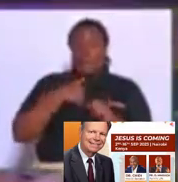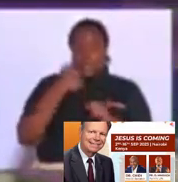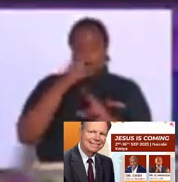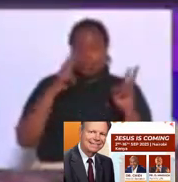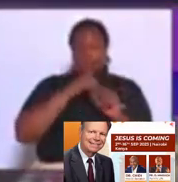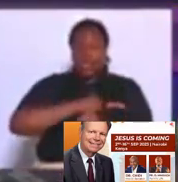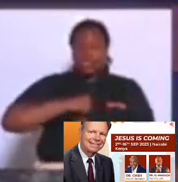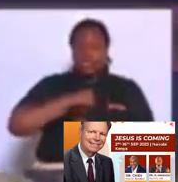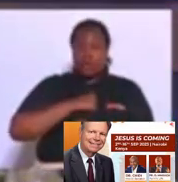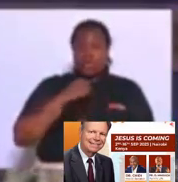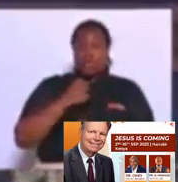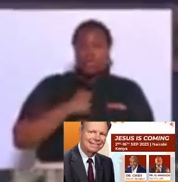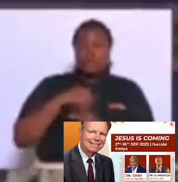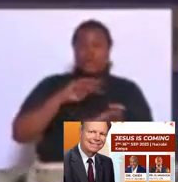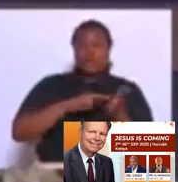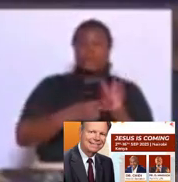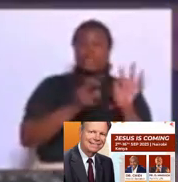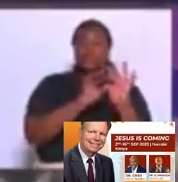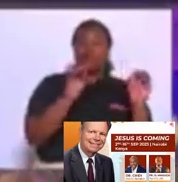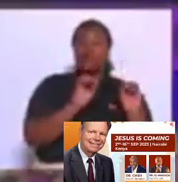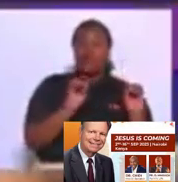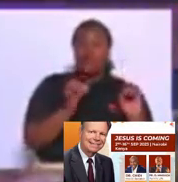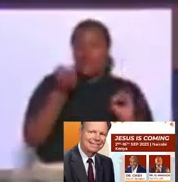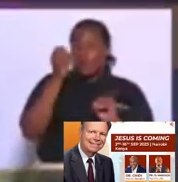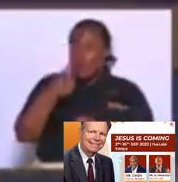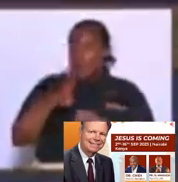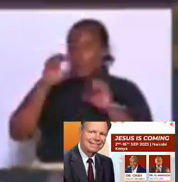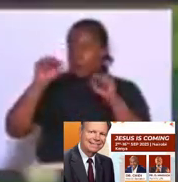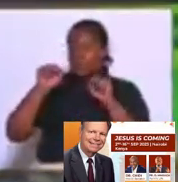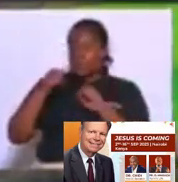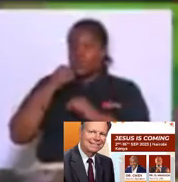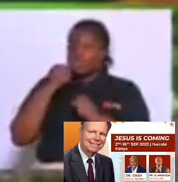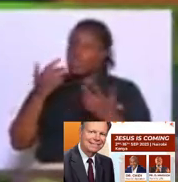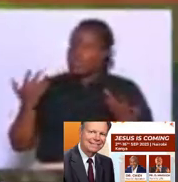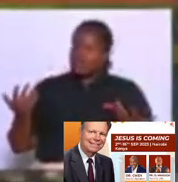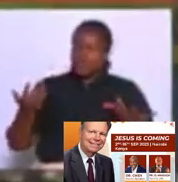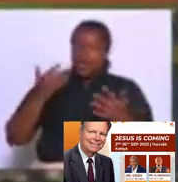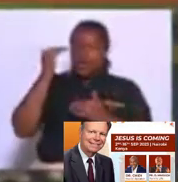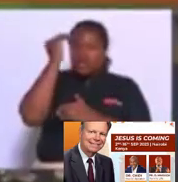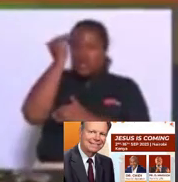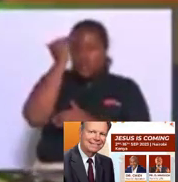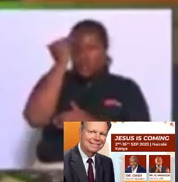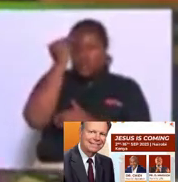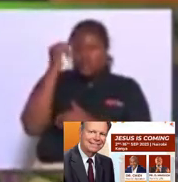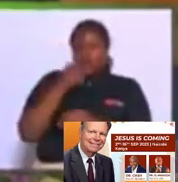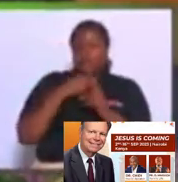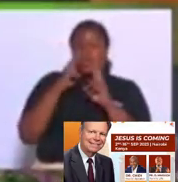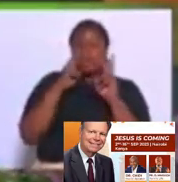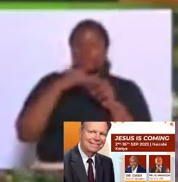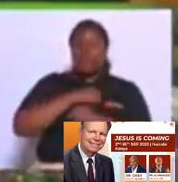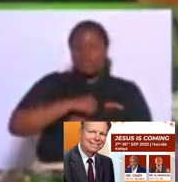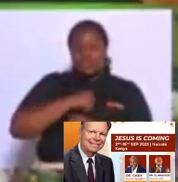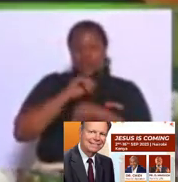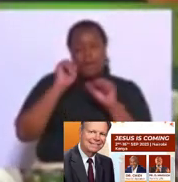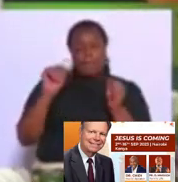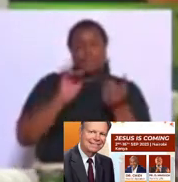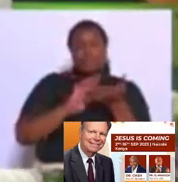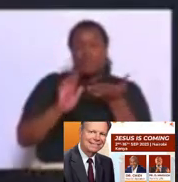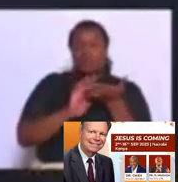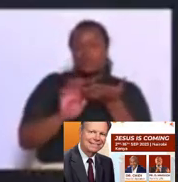sorry, I did not mean it that way. Or they may say, you know, I'm so sorry, would you forgive